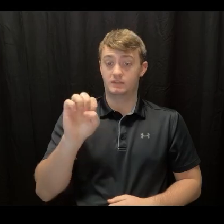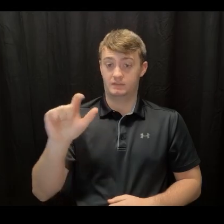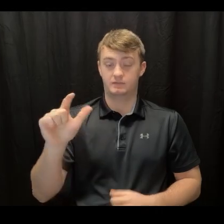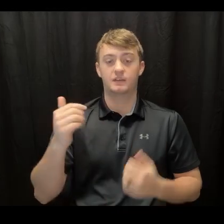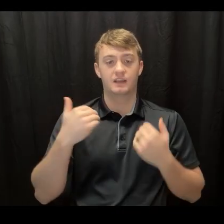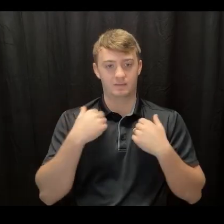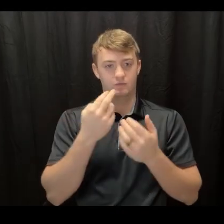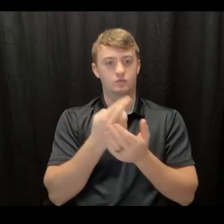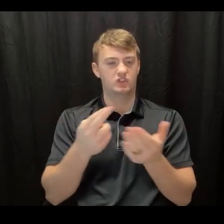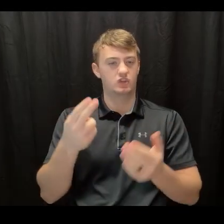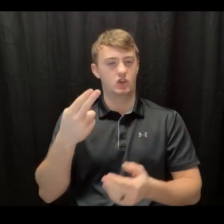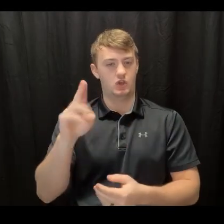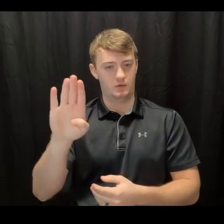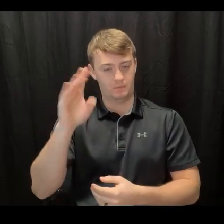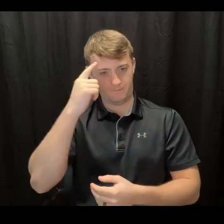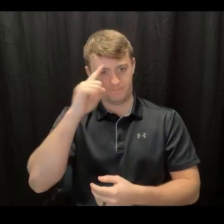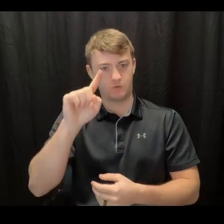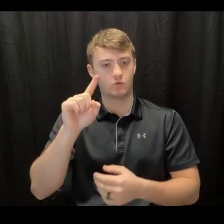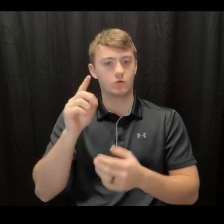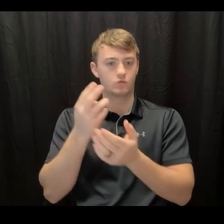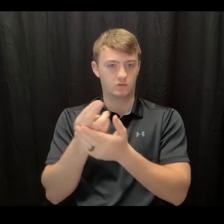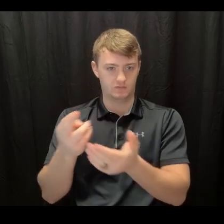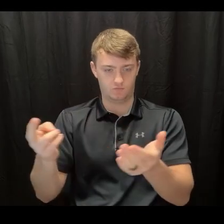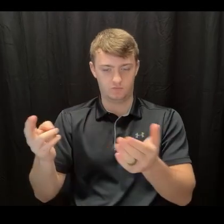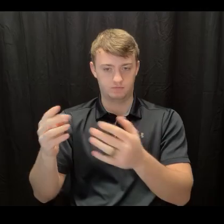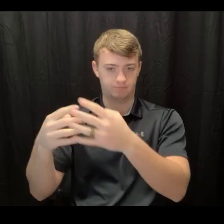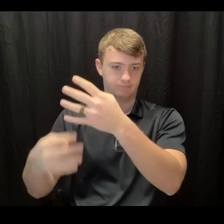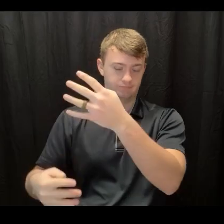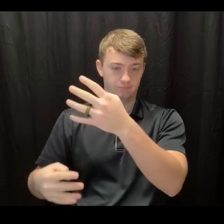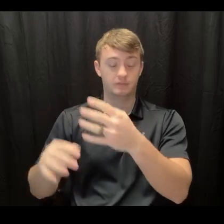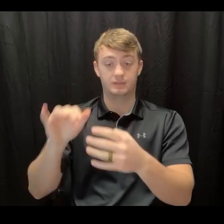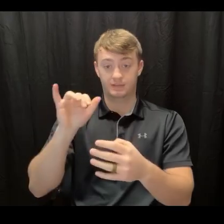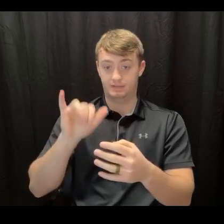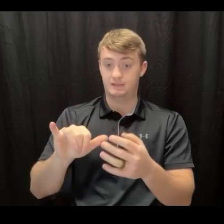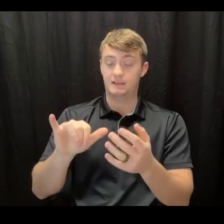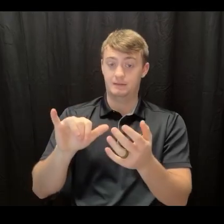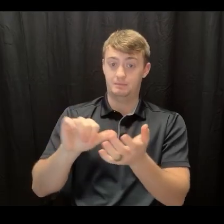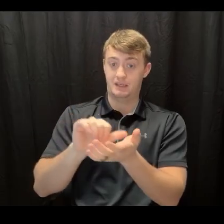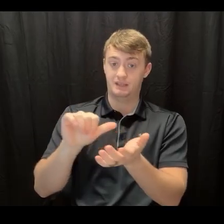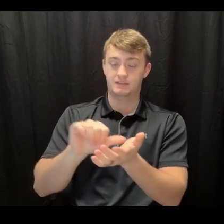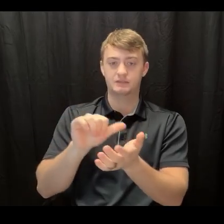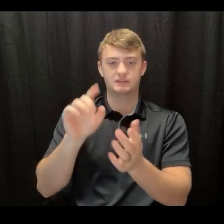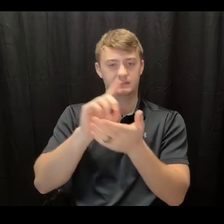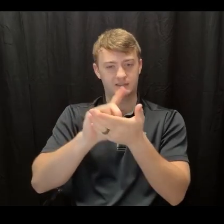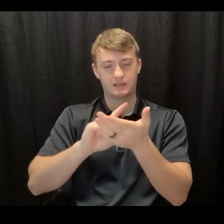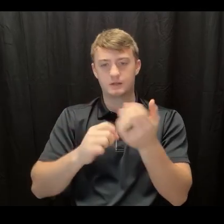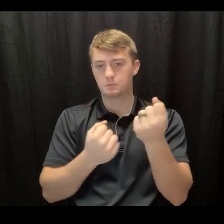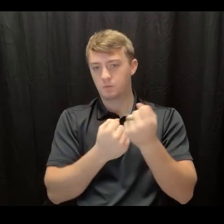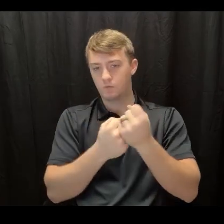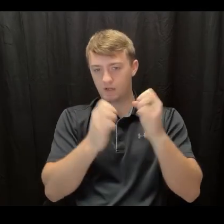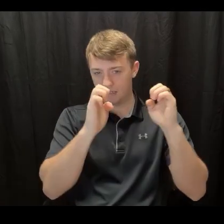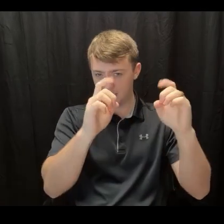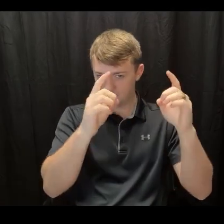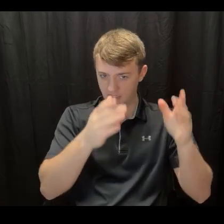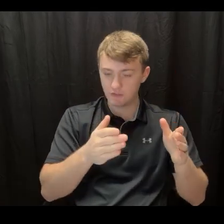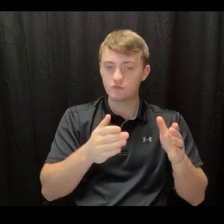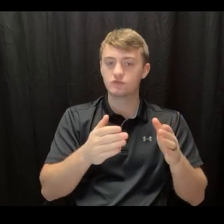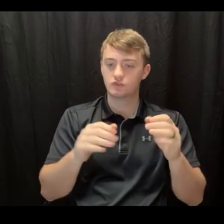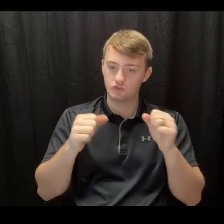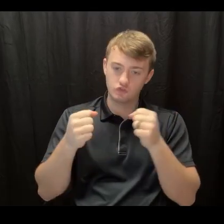OCL also has a resource hub for behavior resources. This page, which is OCL Behavior Resources, is designed to support educators